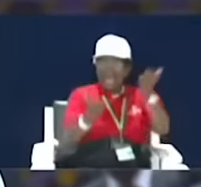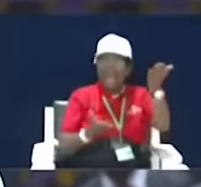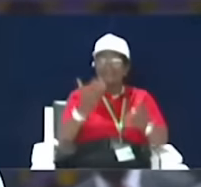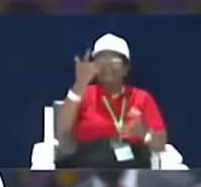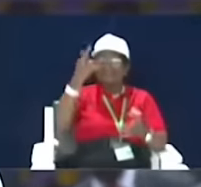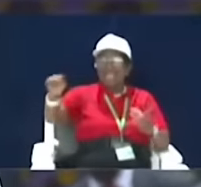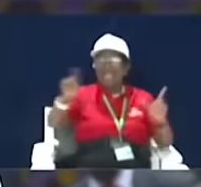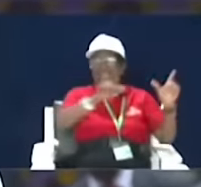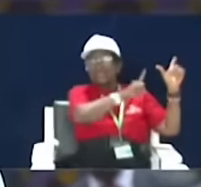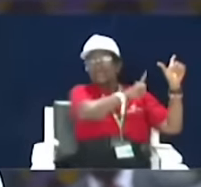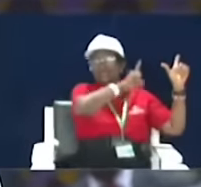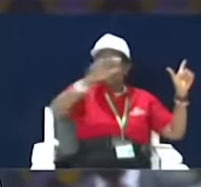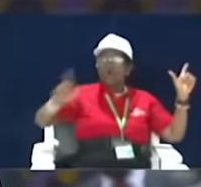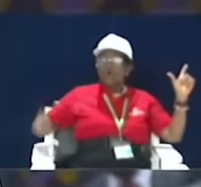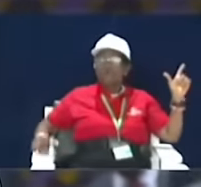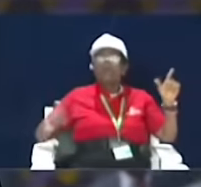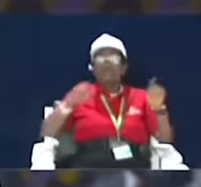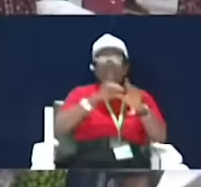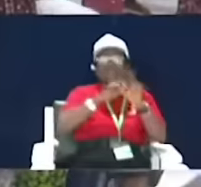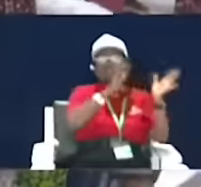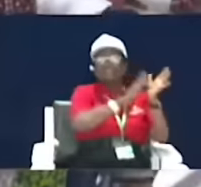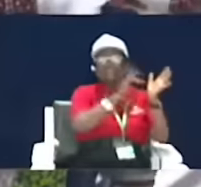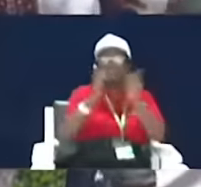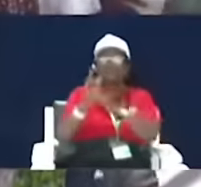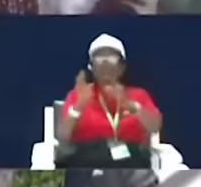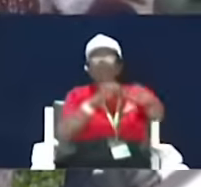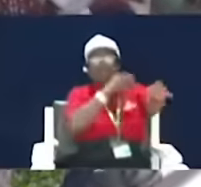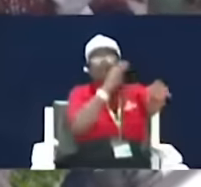In Jesus' mighty name we have prayed.